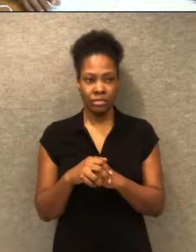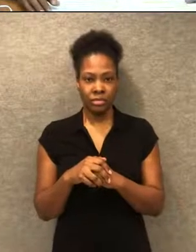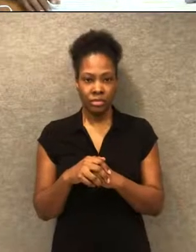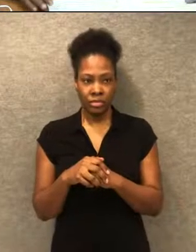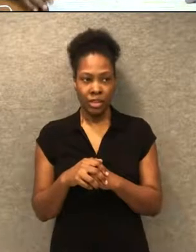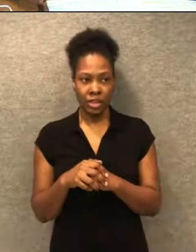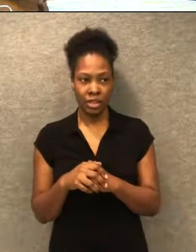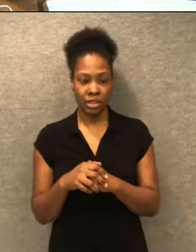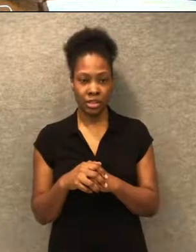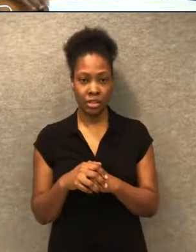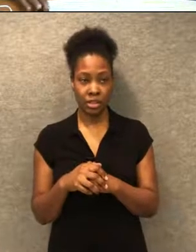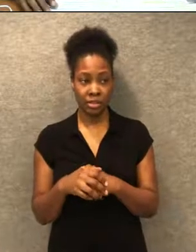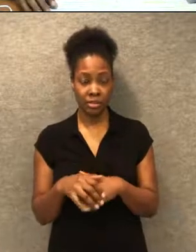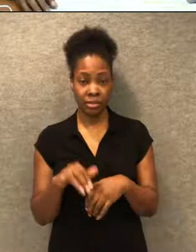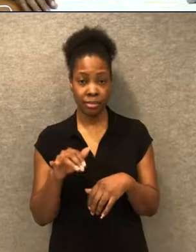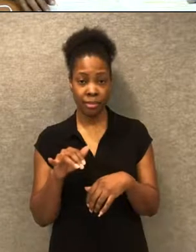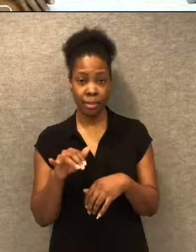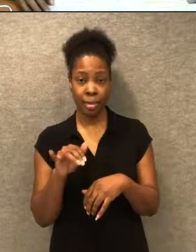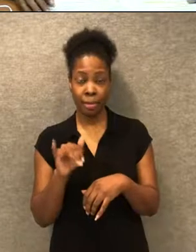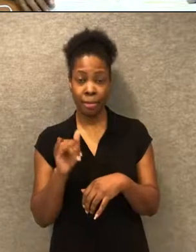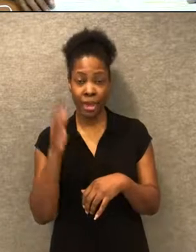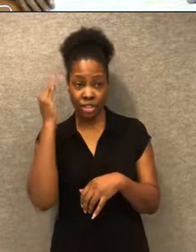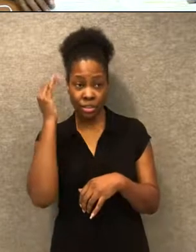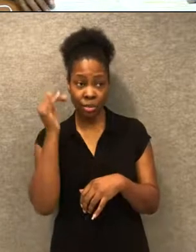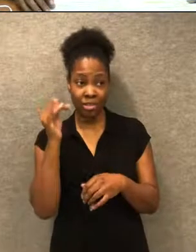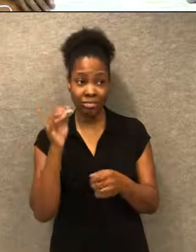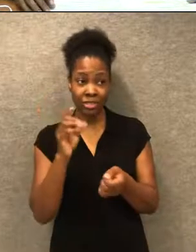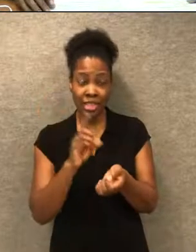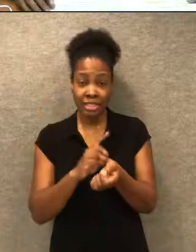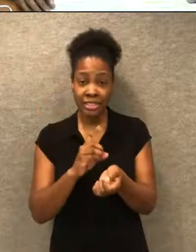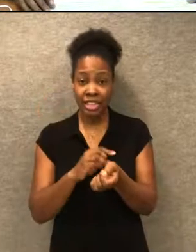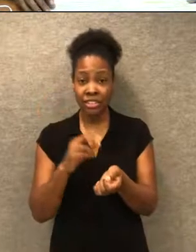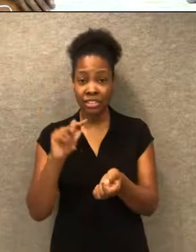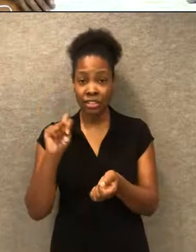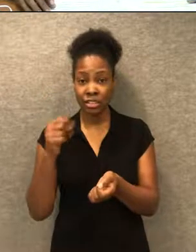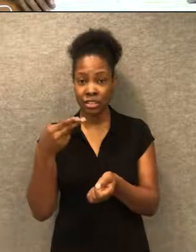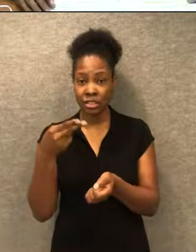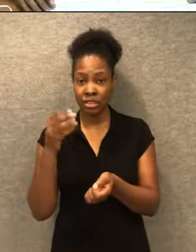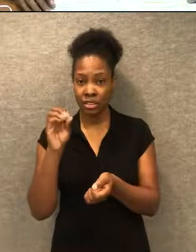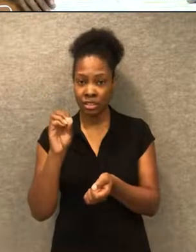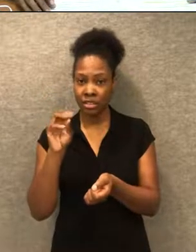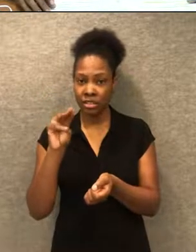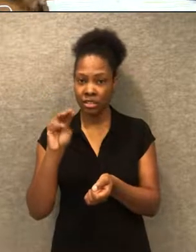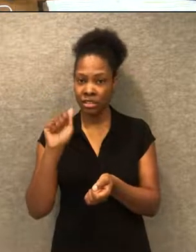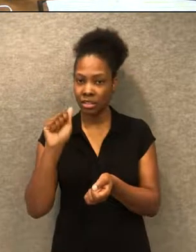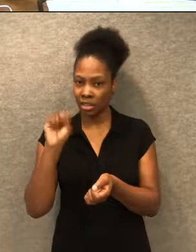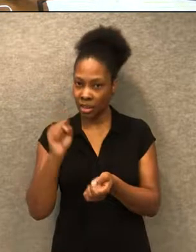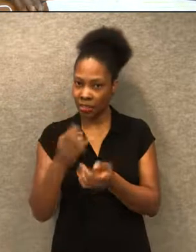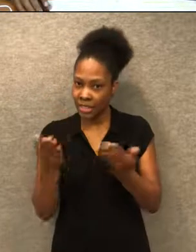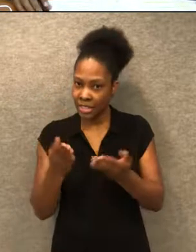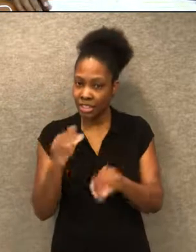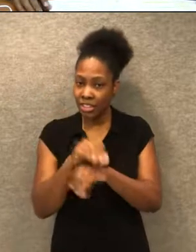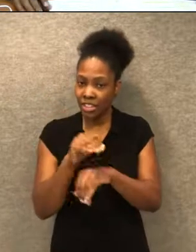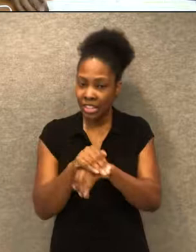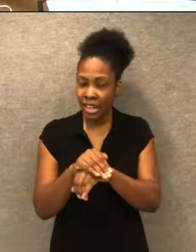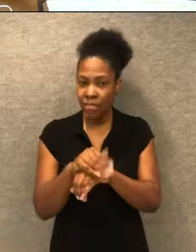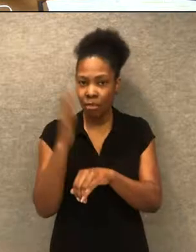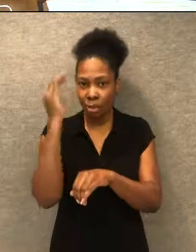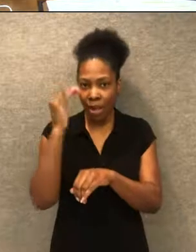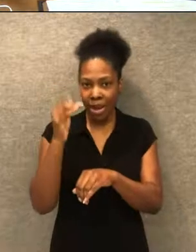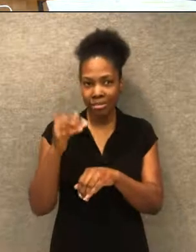about how you feel. And that's why really Dr. Anise is here tonight to even talk to those who had it or